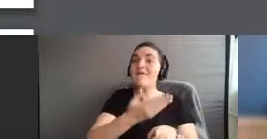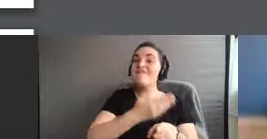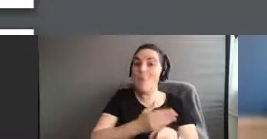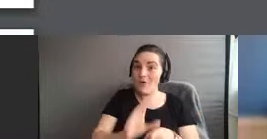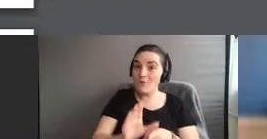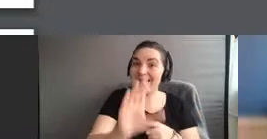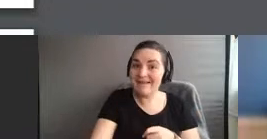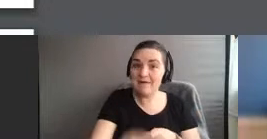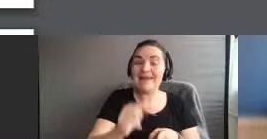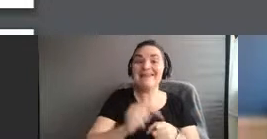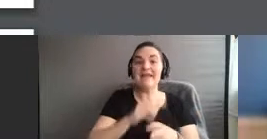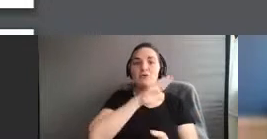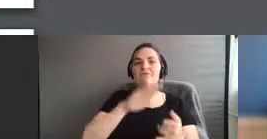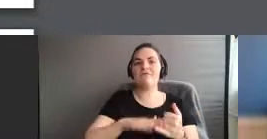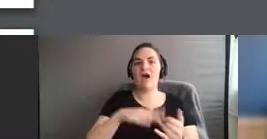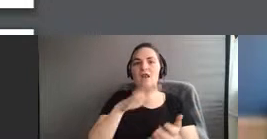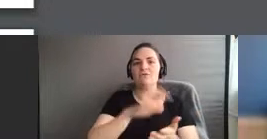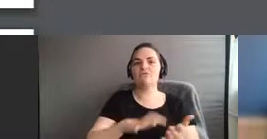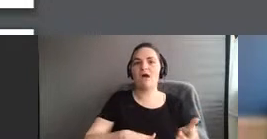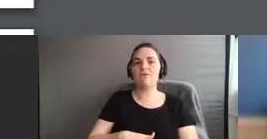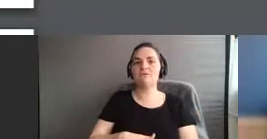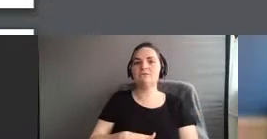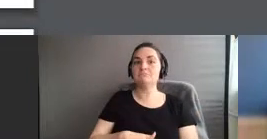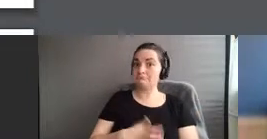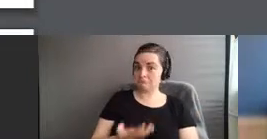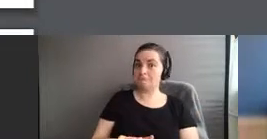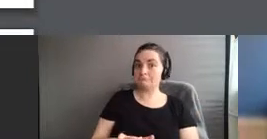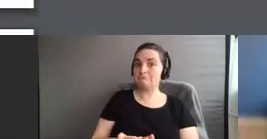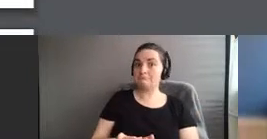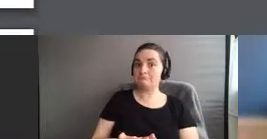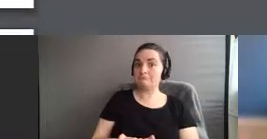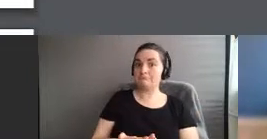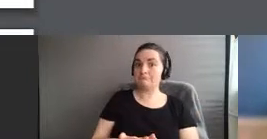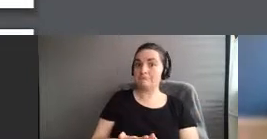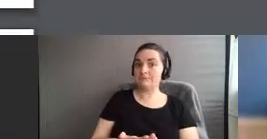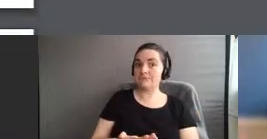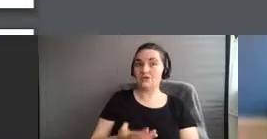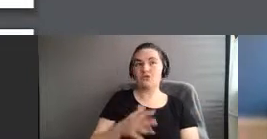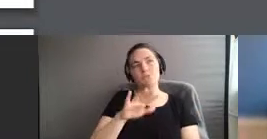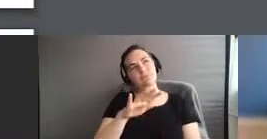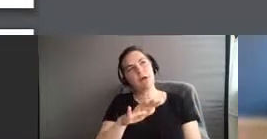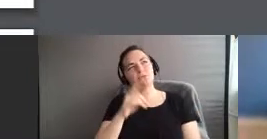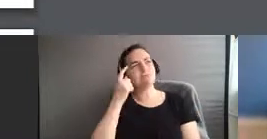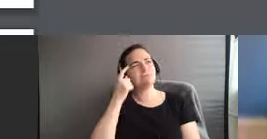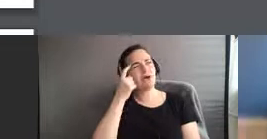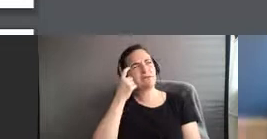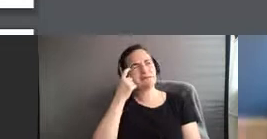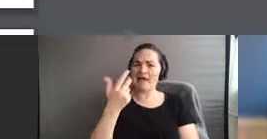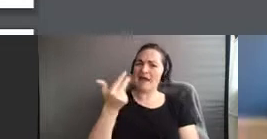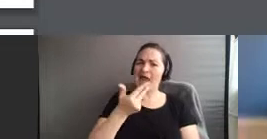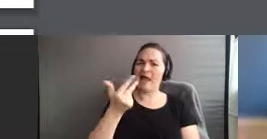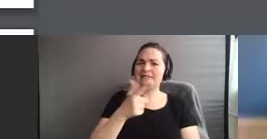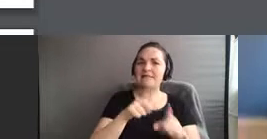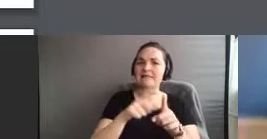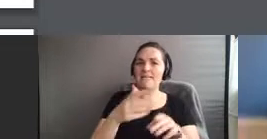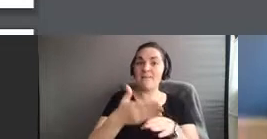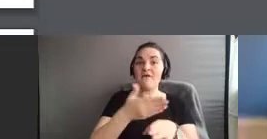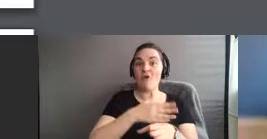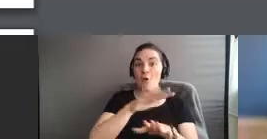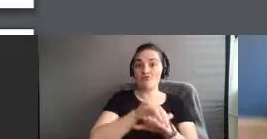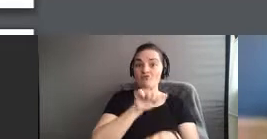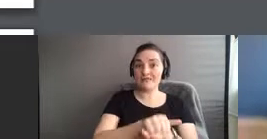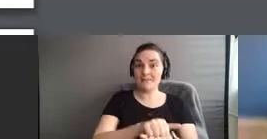January. So that's going to be somewhere in the middle of December. That takes us to about, what, the 18th of December, before Christmas. You're